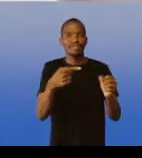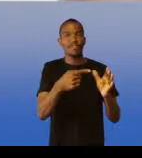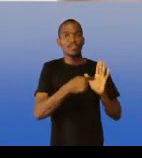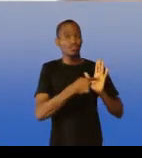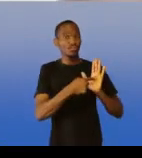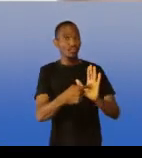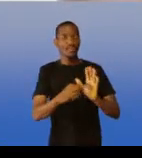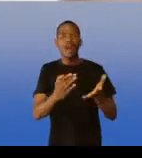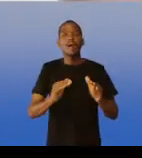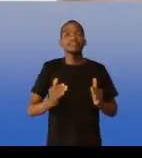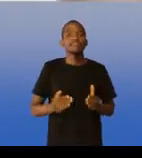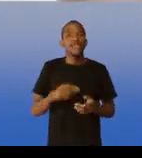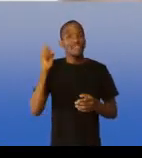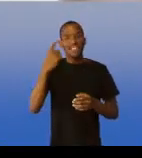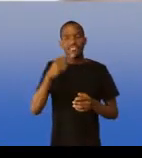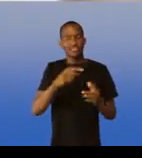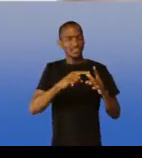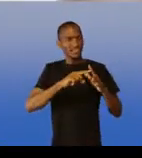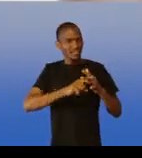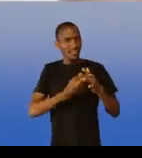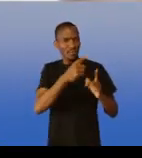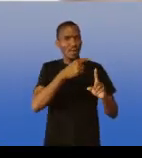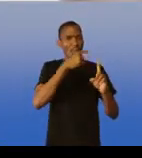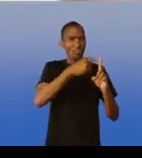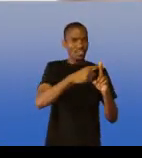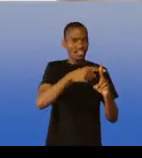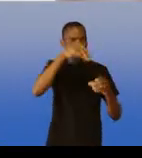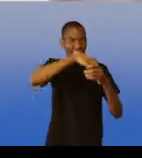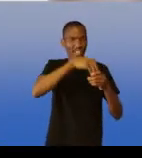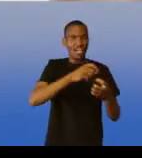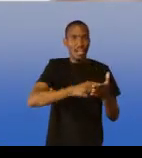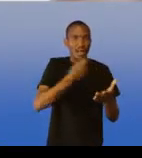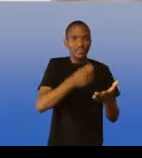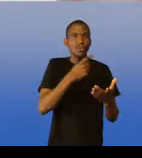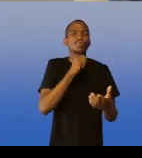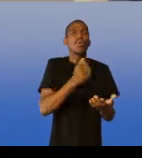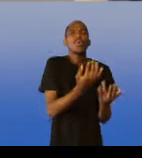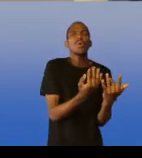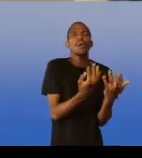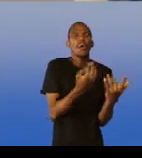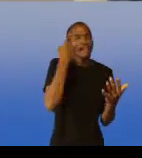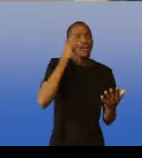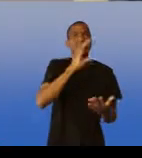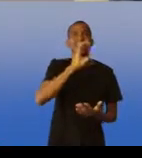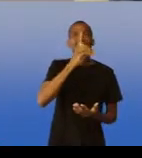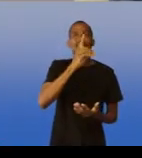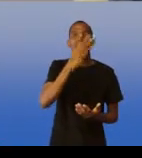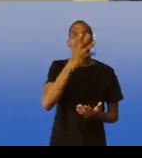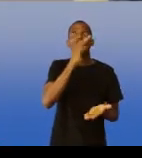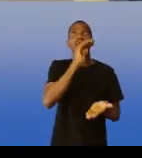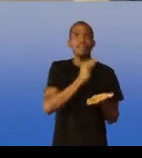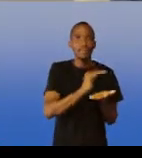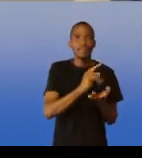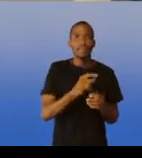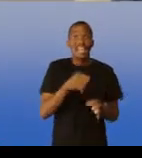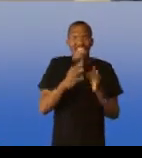basically initiating all those that are positive on treatment without waiting for CD4 count. We are saying the moment